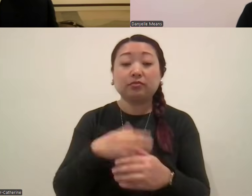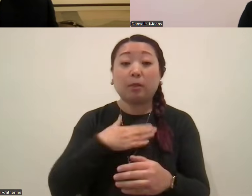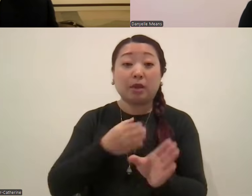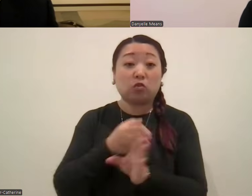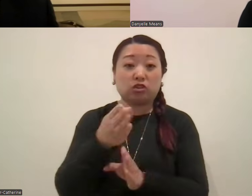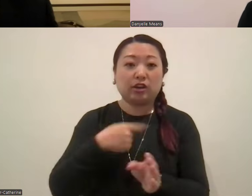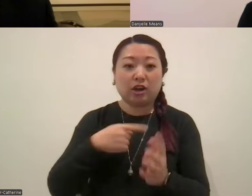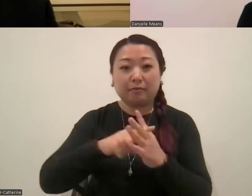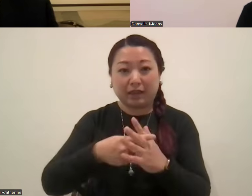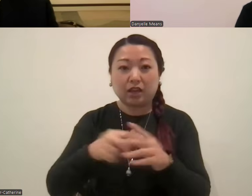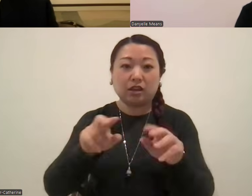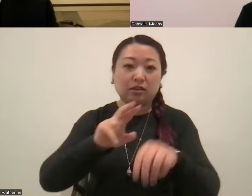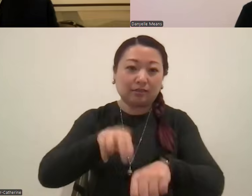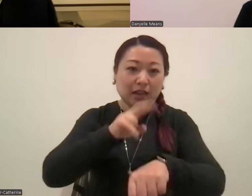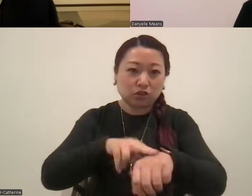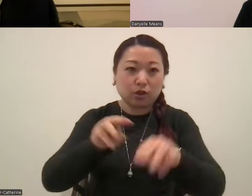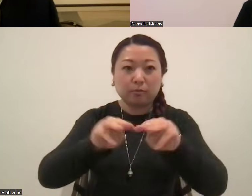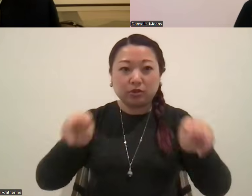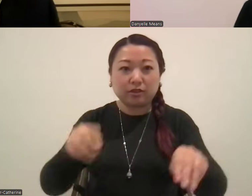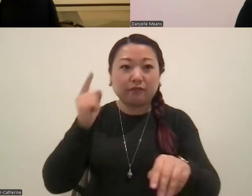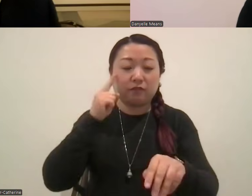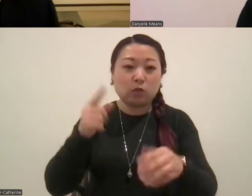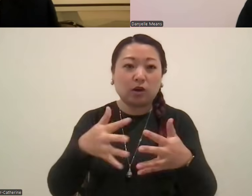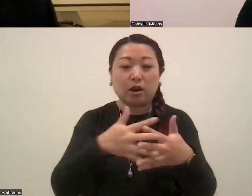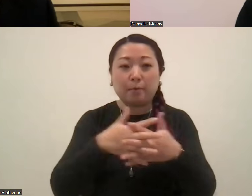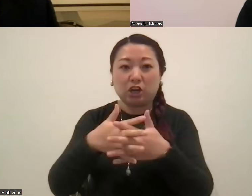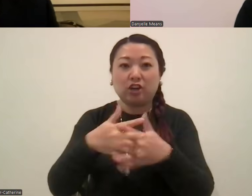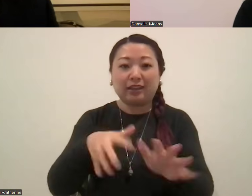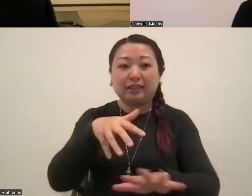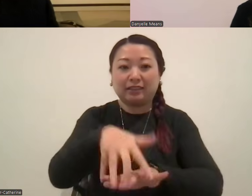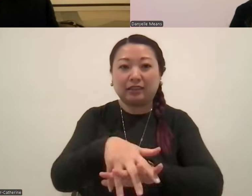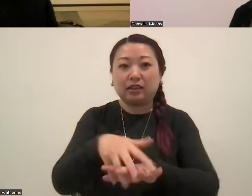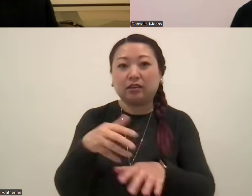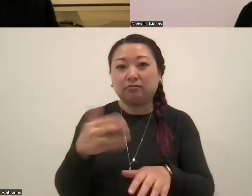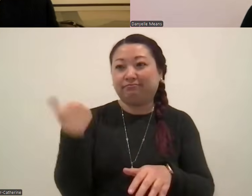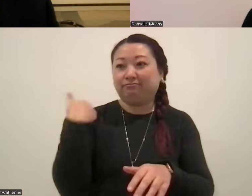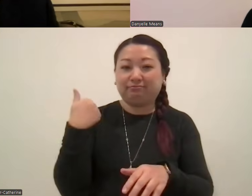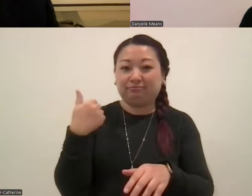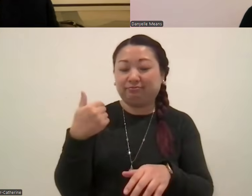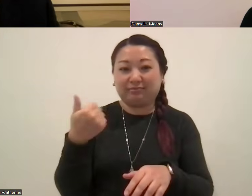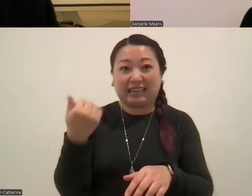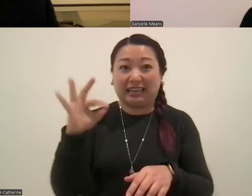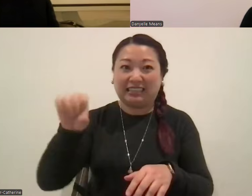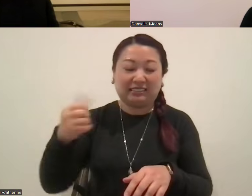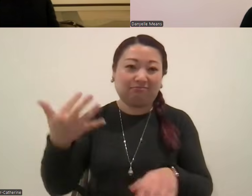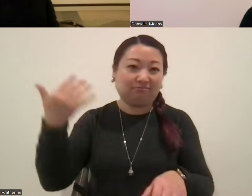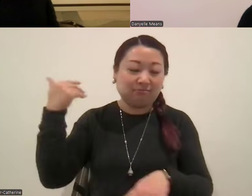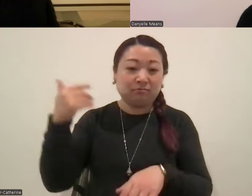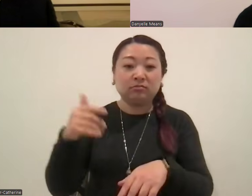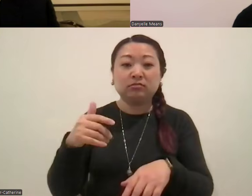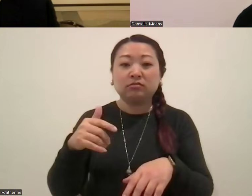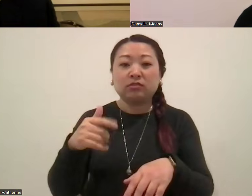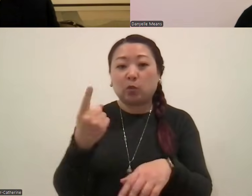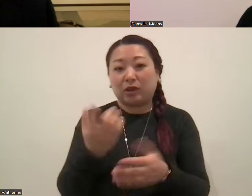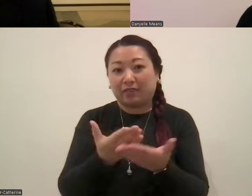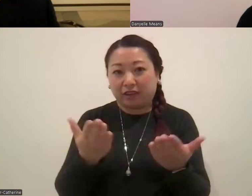at the National Museum of the American Indian way back in the 90s. And one of the things